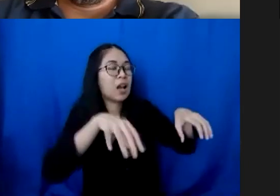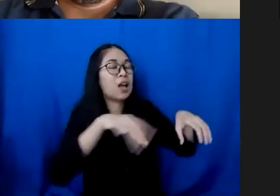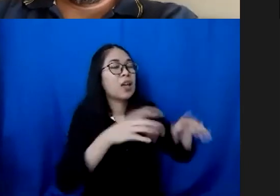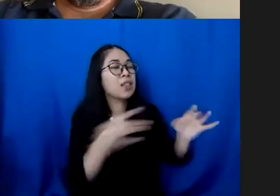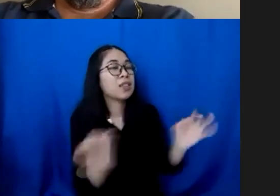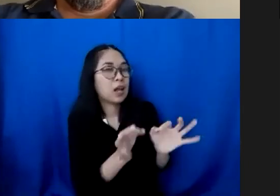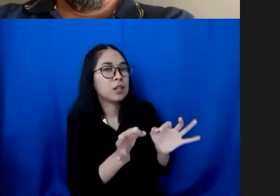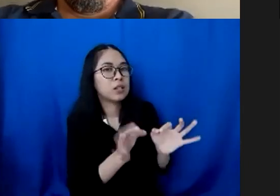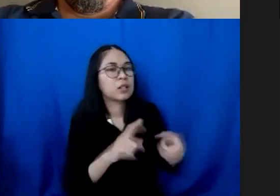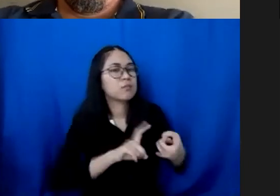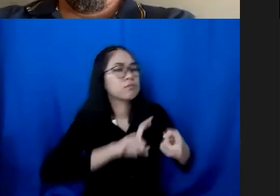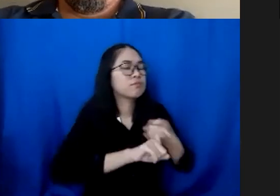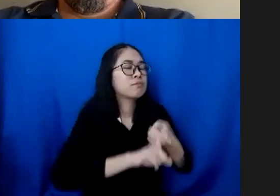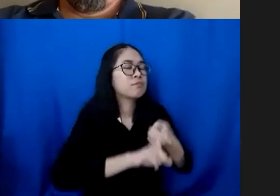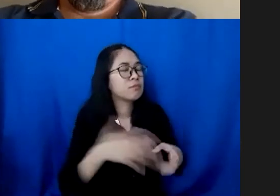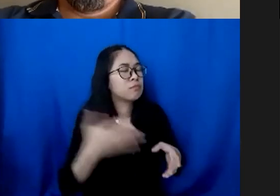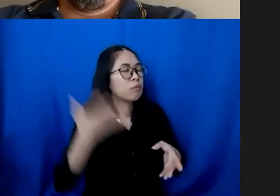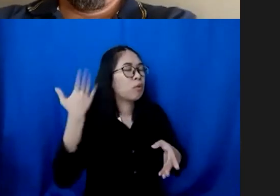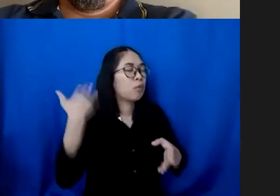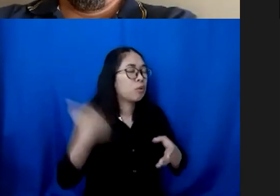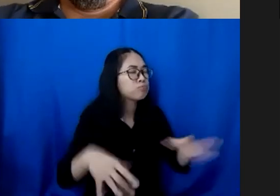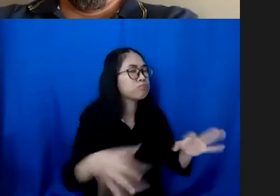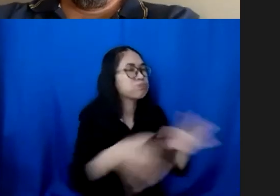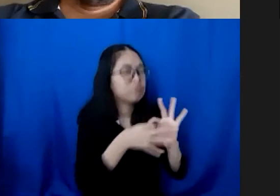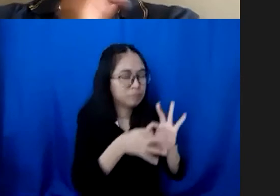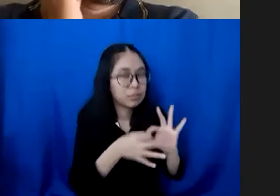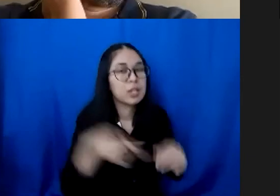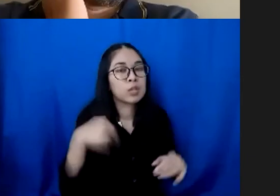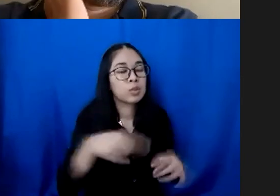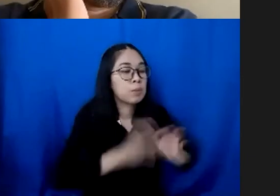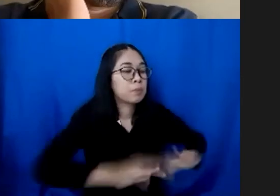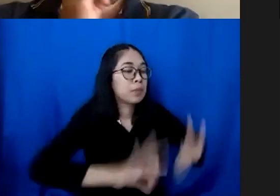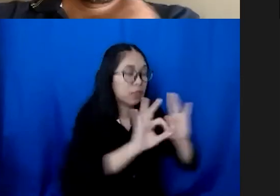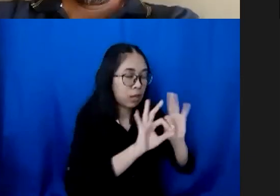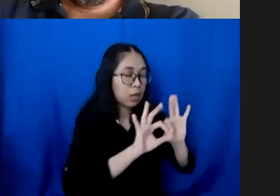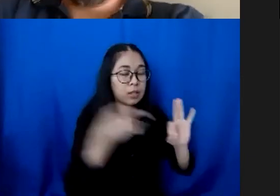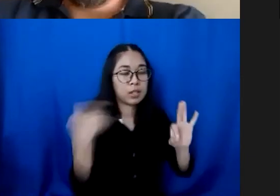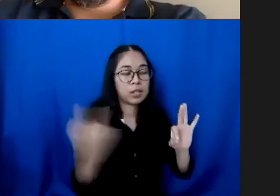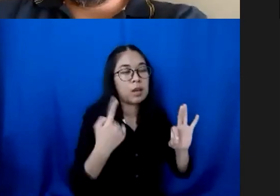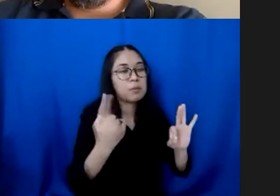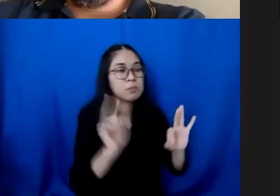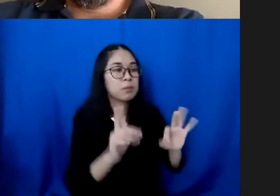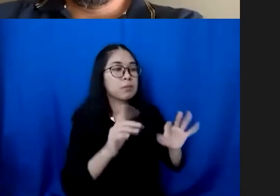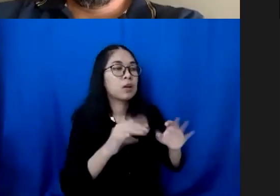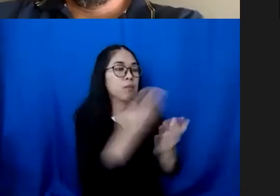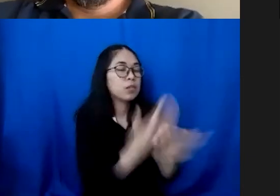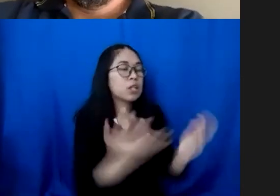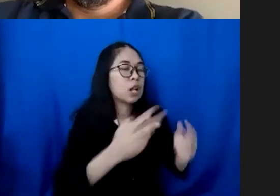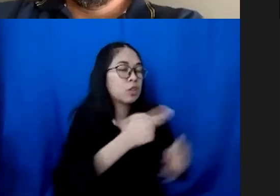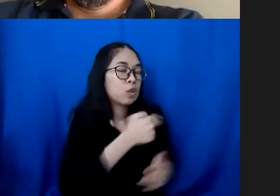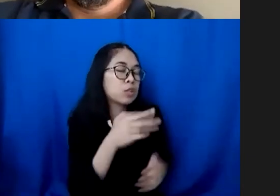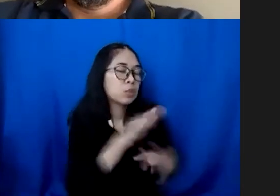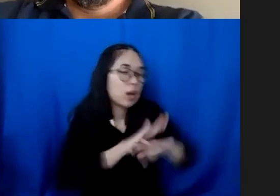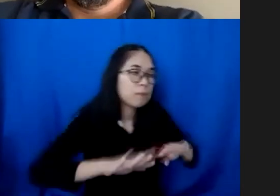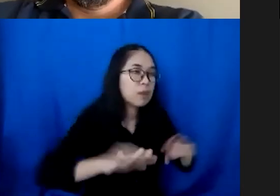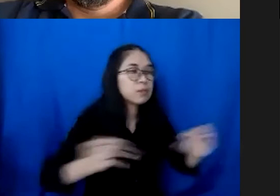to us that the people of Indonesia can stay safe and healthy. And at the moment, we know that the whole world, our